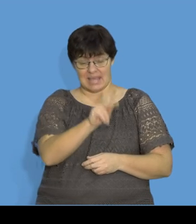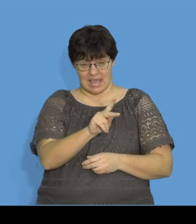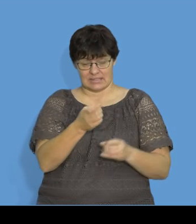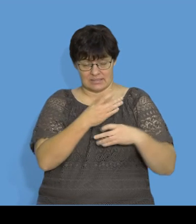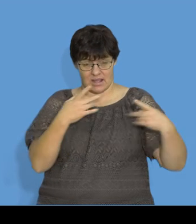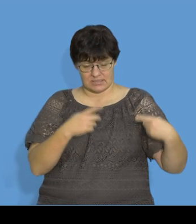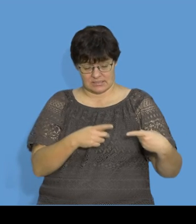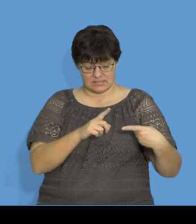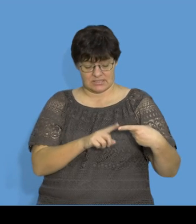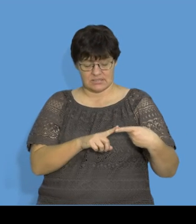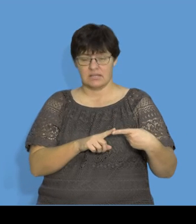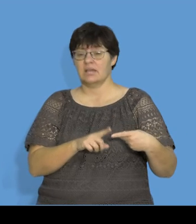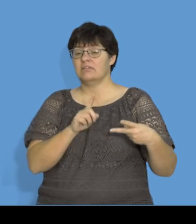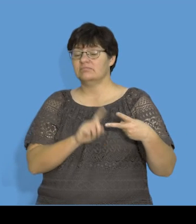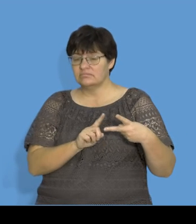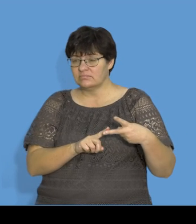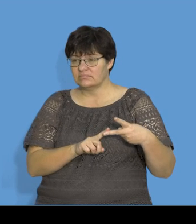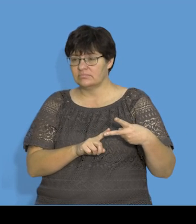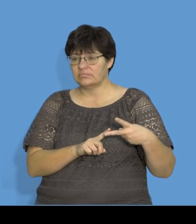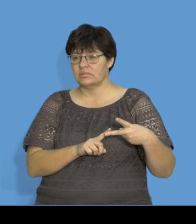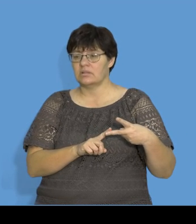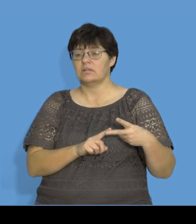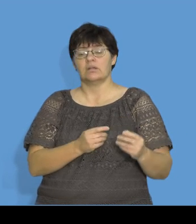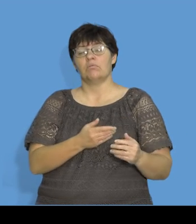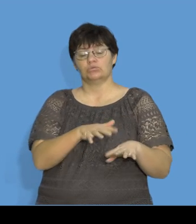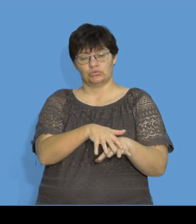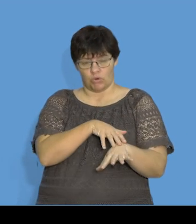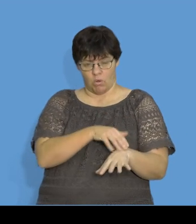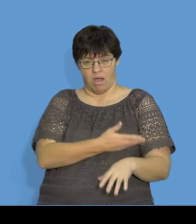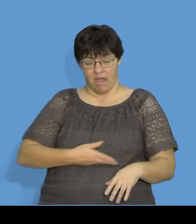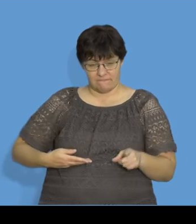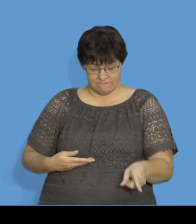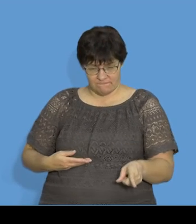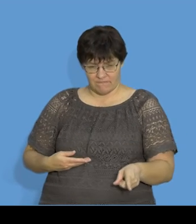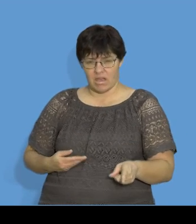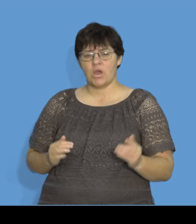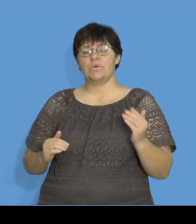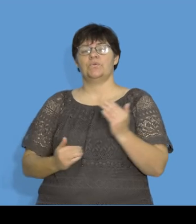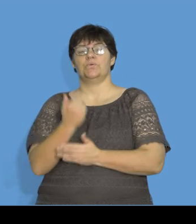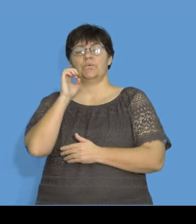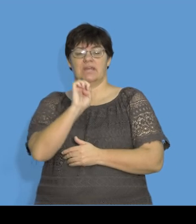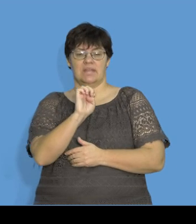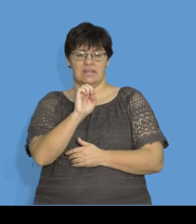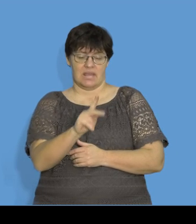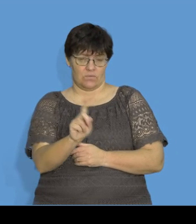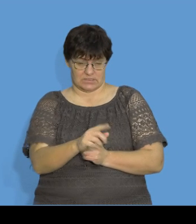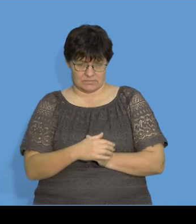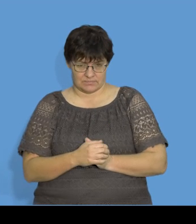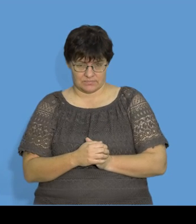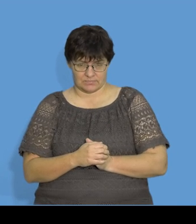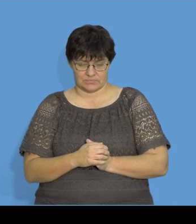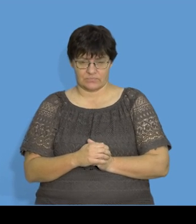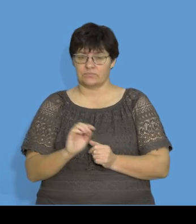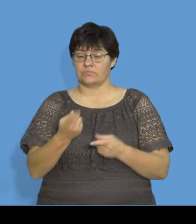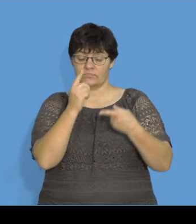originally. Then they say if his speed halves, calculate his new kinetic energy. So let's start